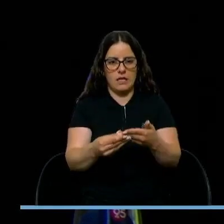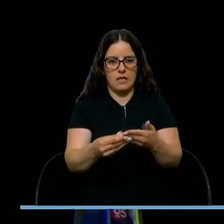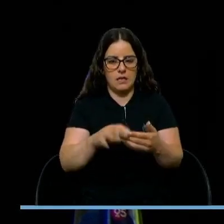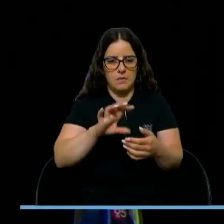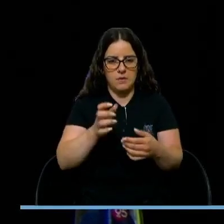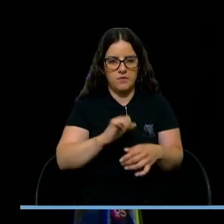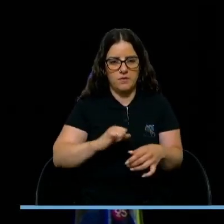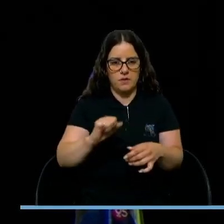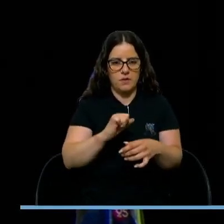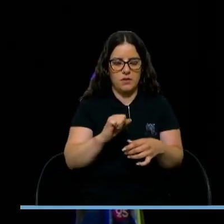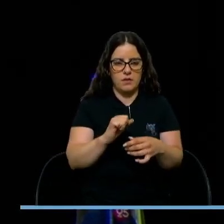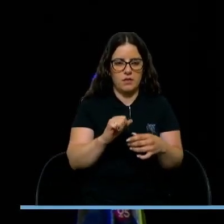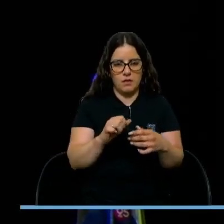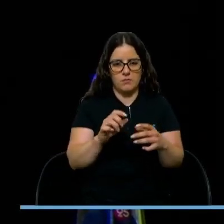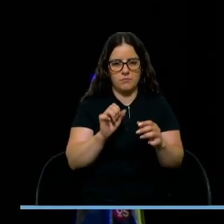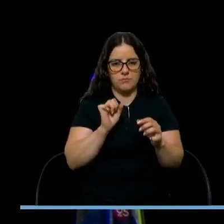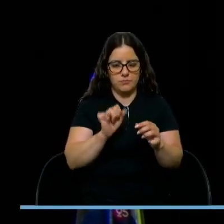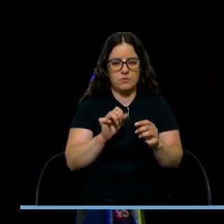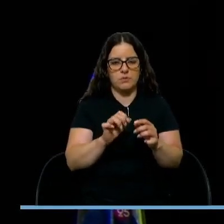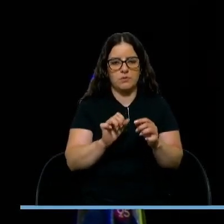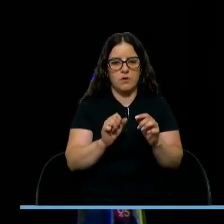in our country